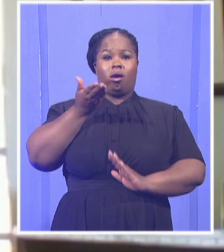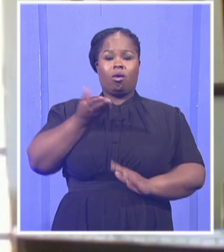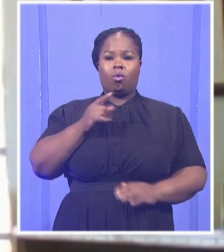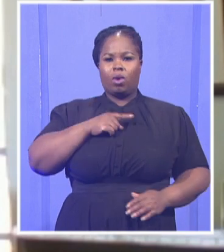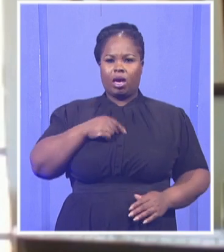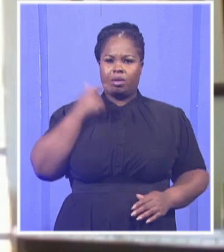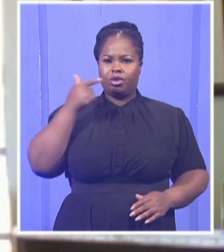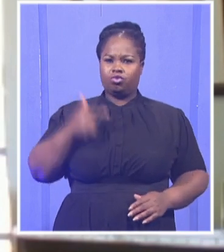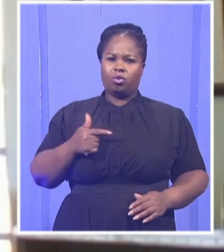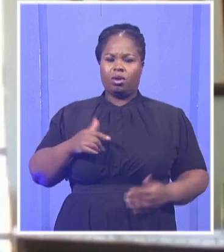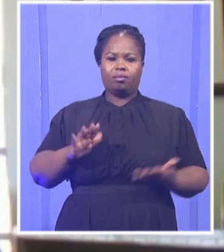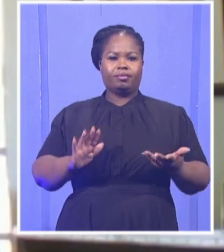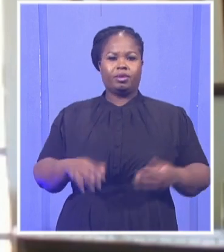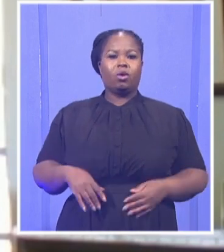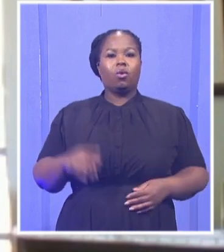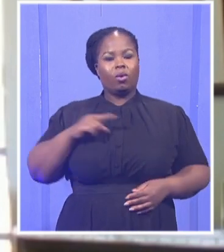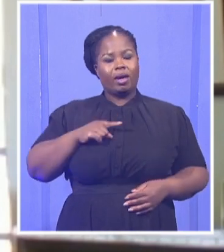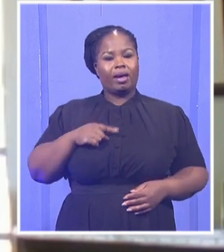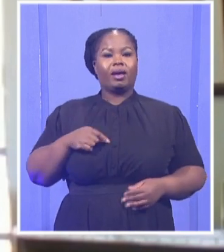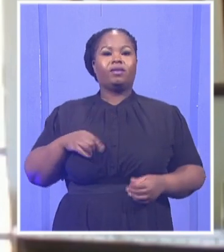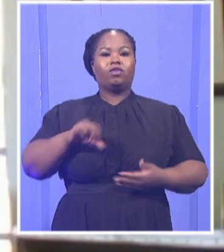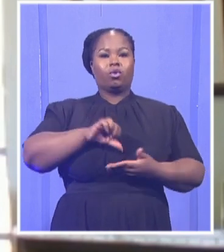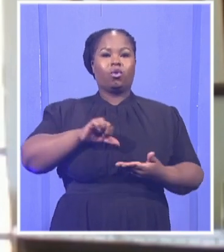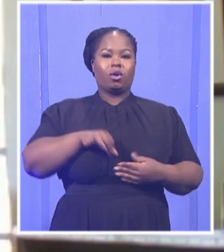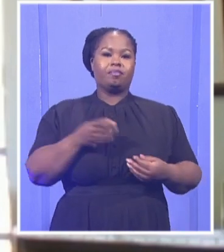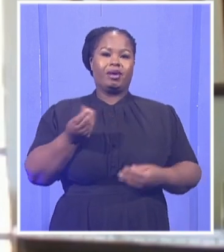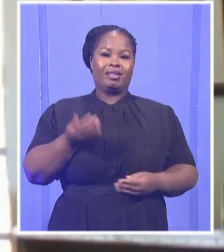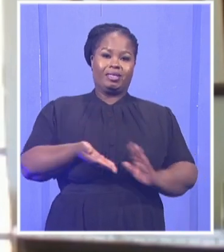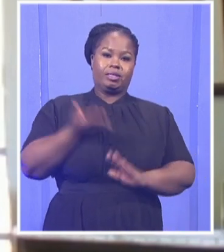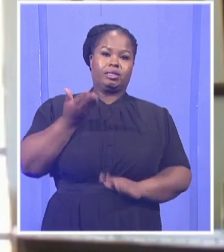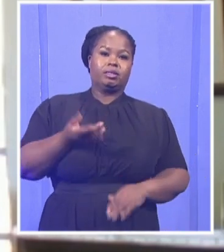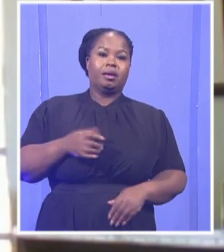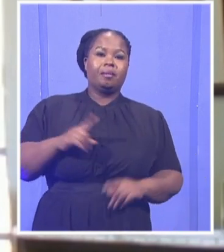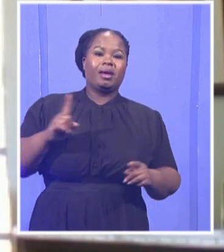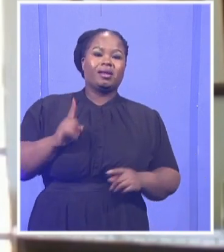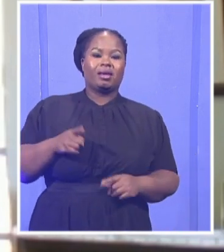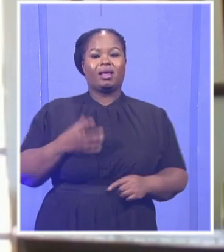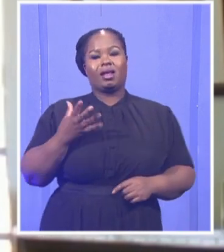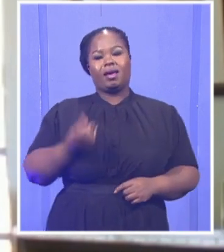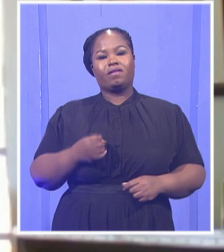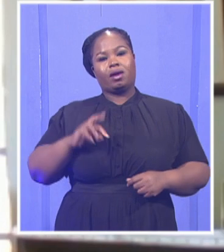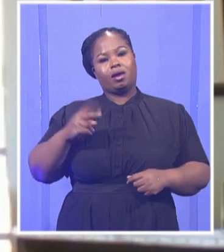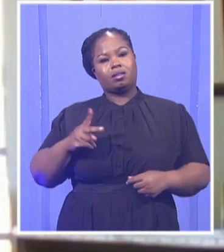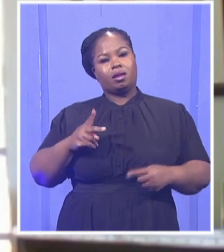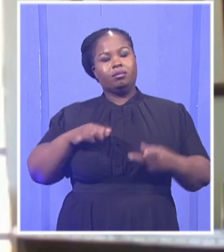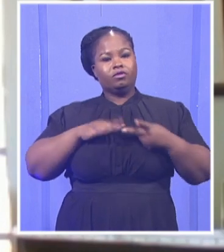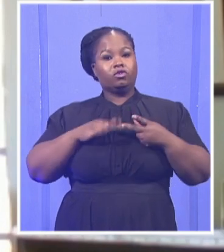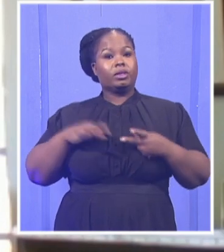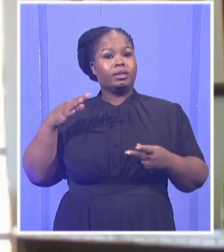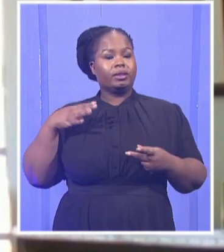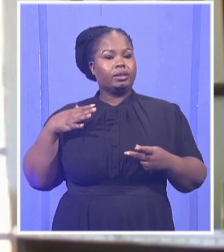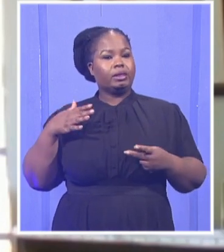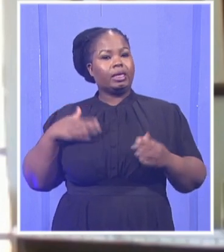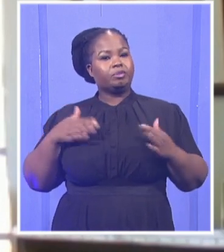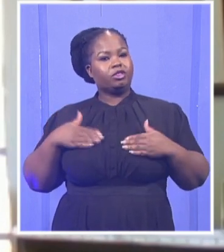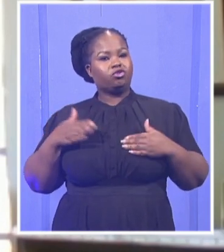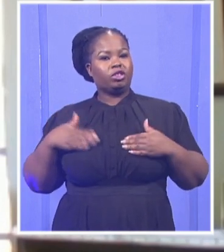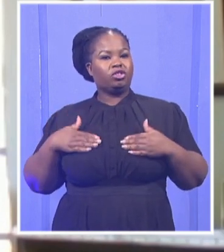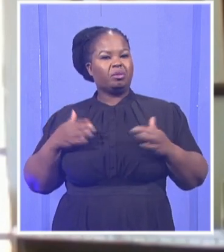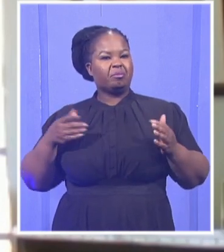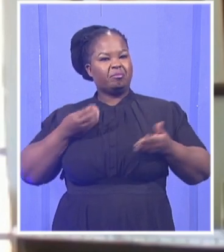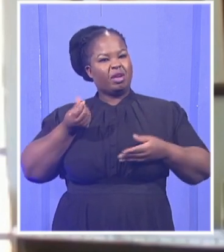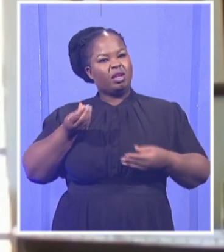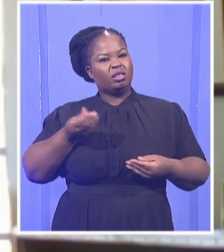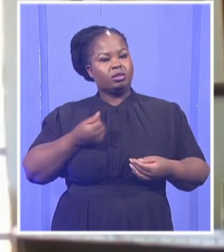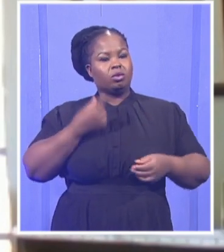fuel levies, but because oil prices have risen. But there are many other elements of administered prices that are contributing